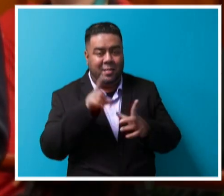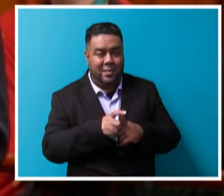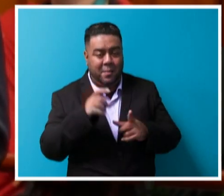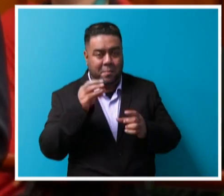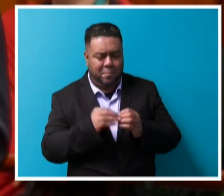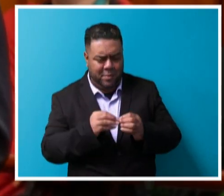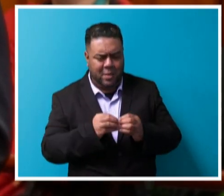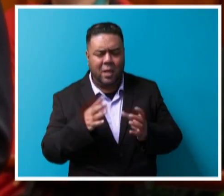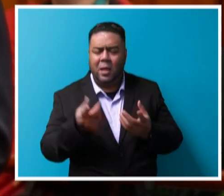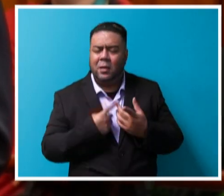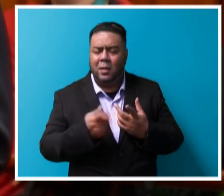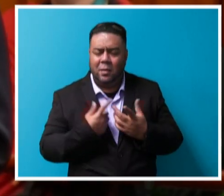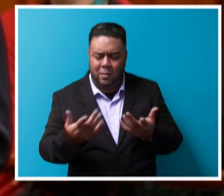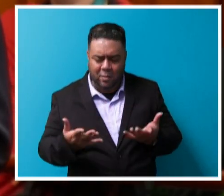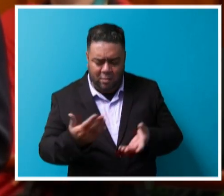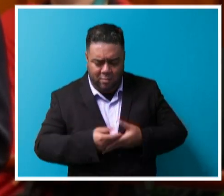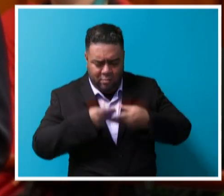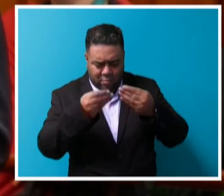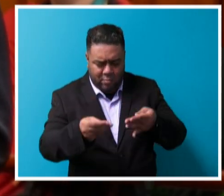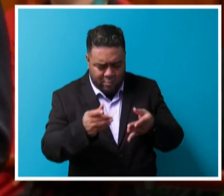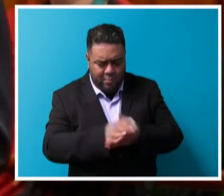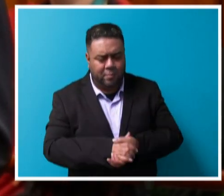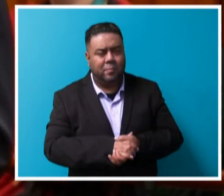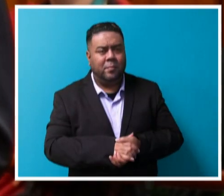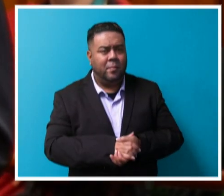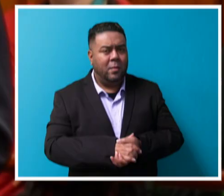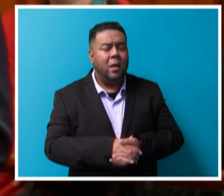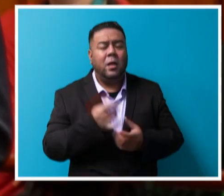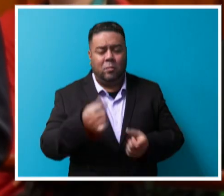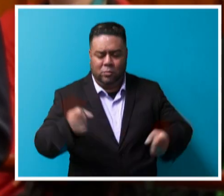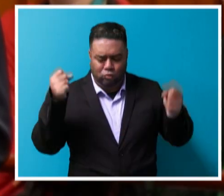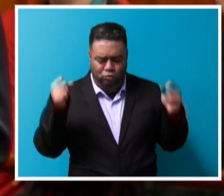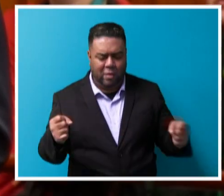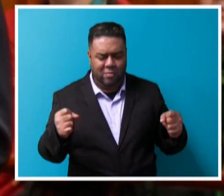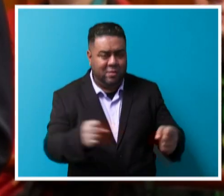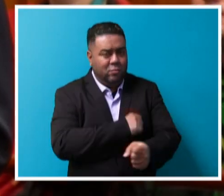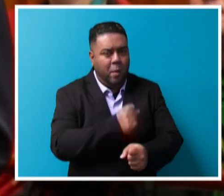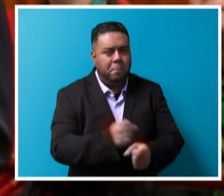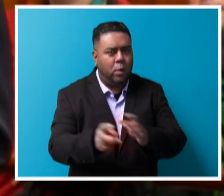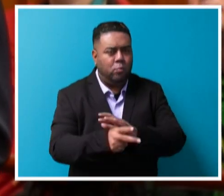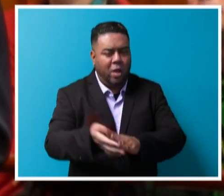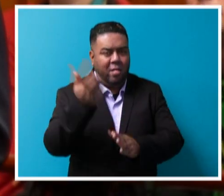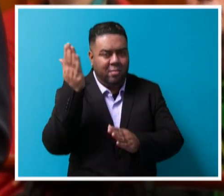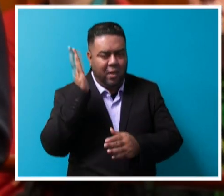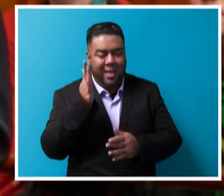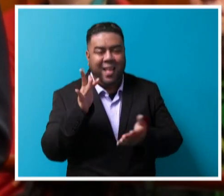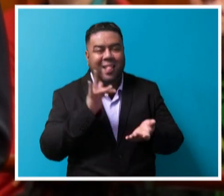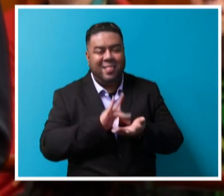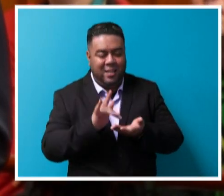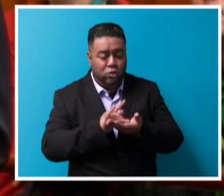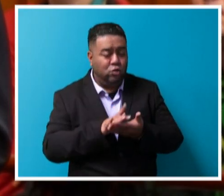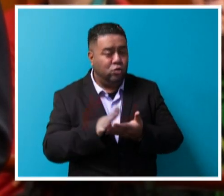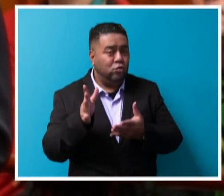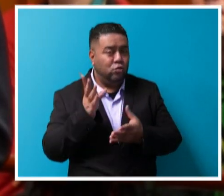sector investment in Fiji's history. It will strengthen primary health care, modernize digital health system,